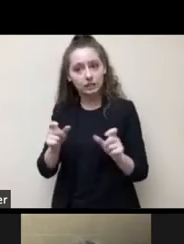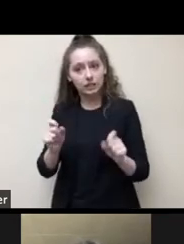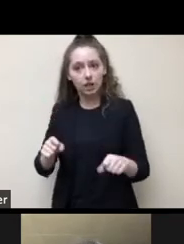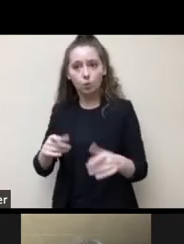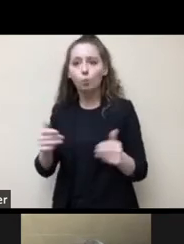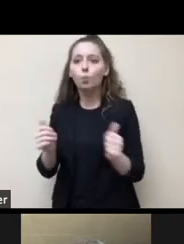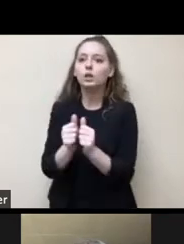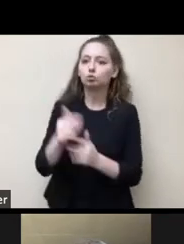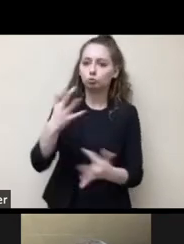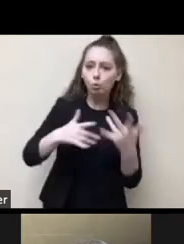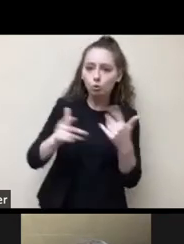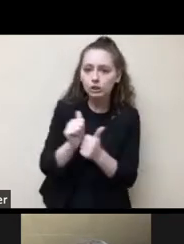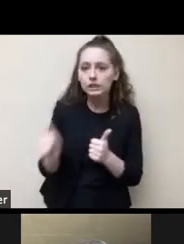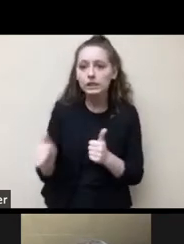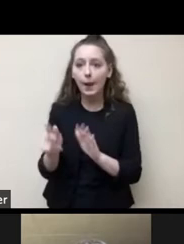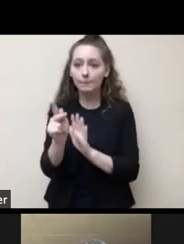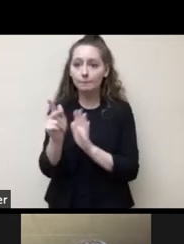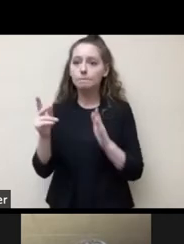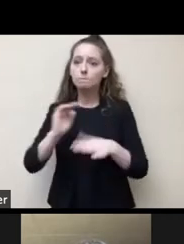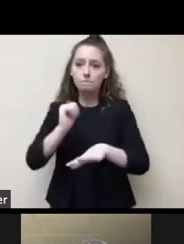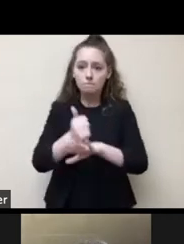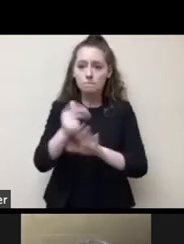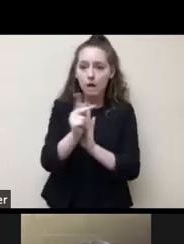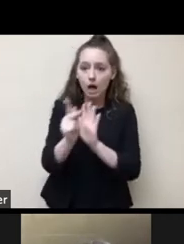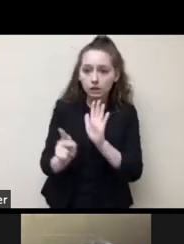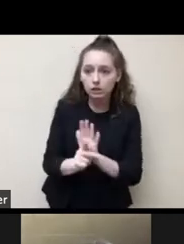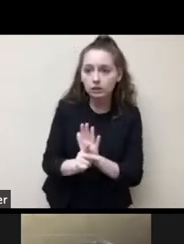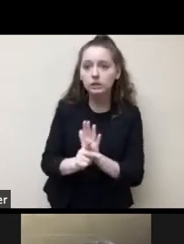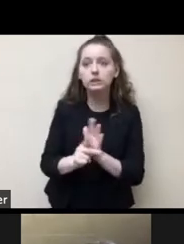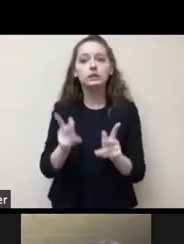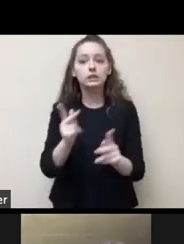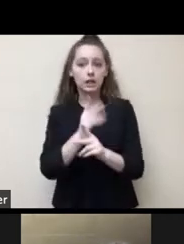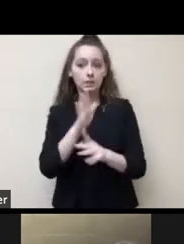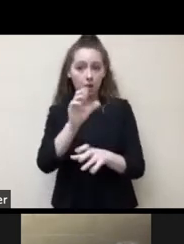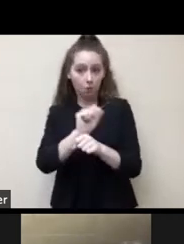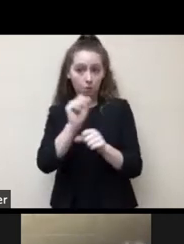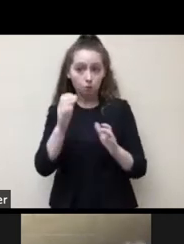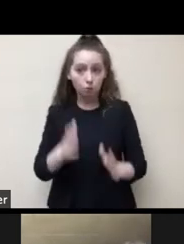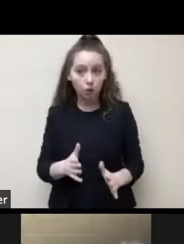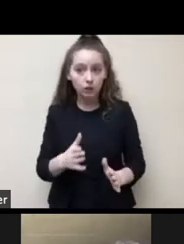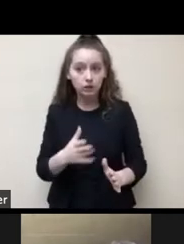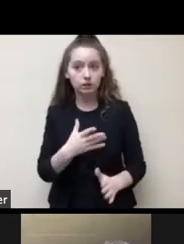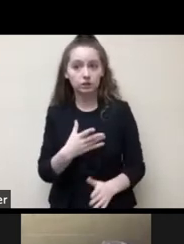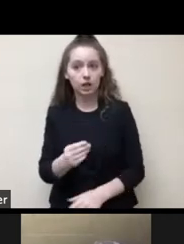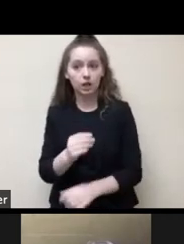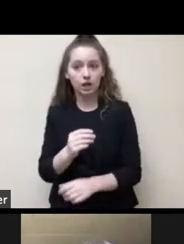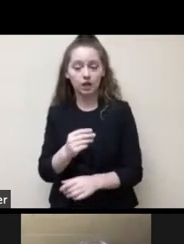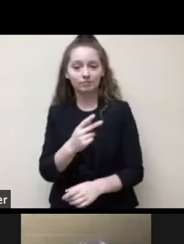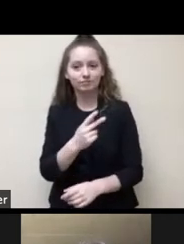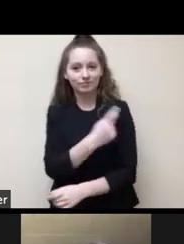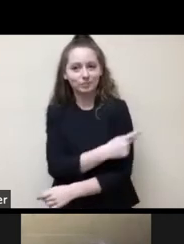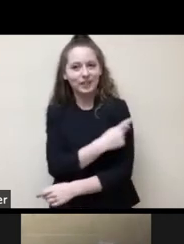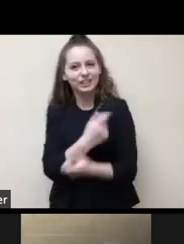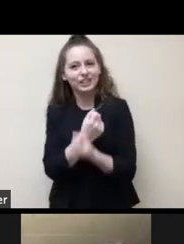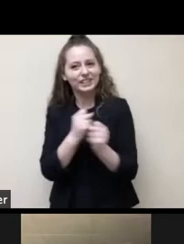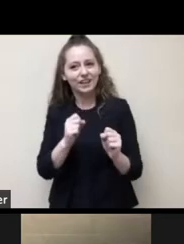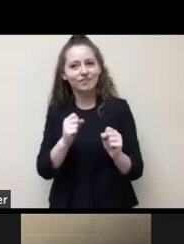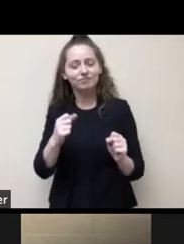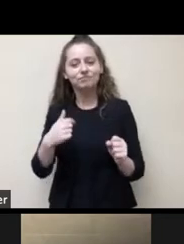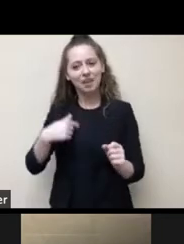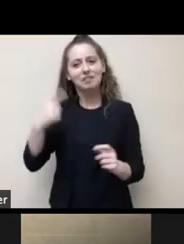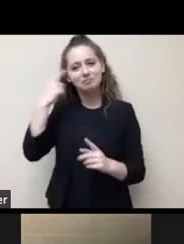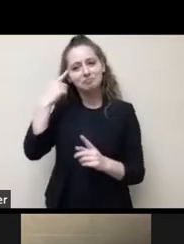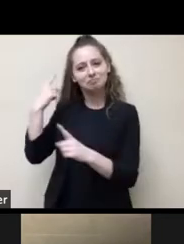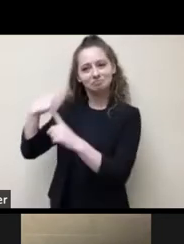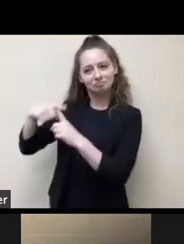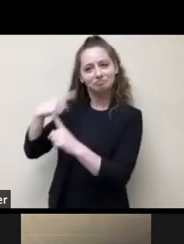employees as well as their patrons safe. I'm optimistic, and time will tell. So it'll be an interesting period in the next few weeks to see where this